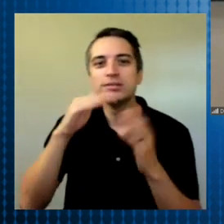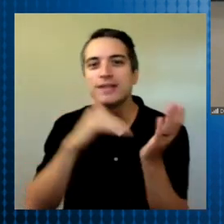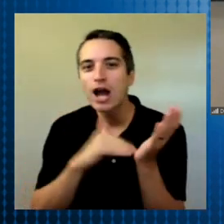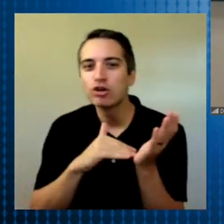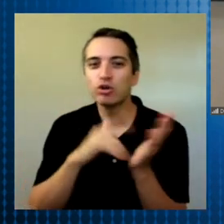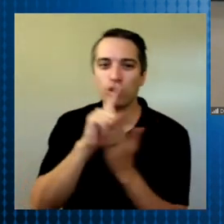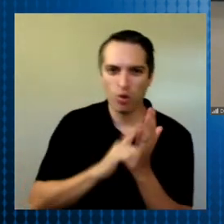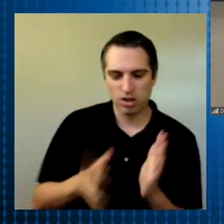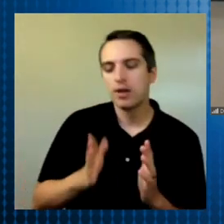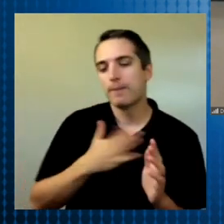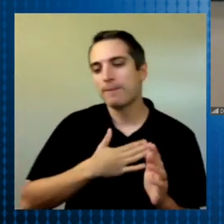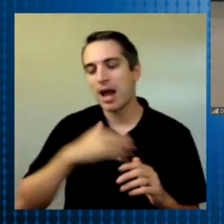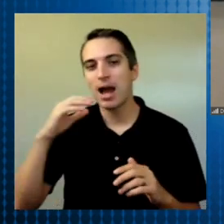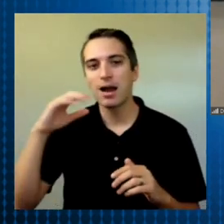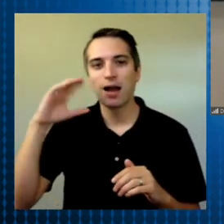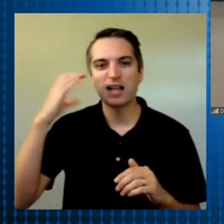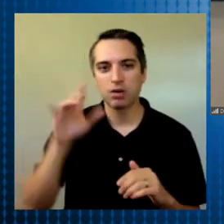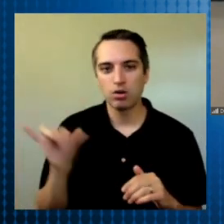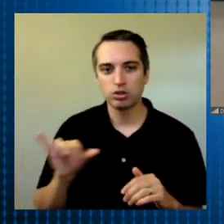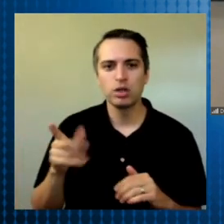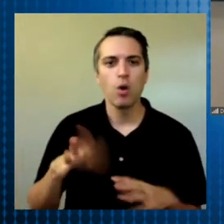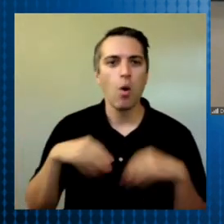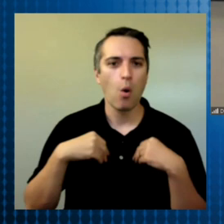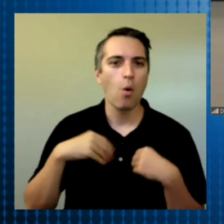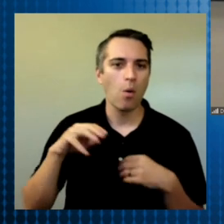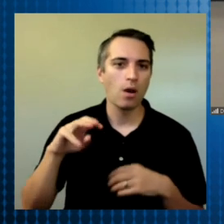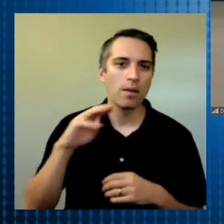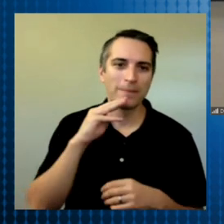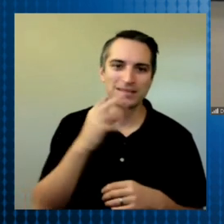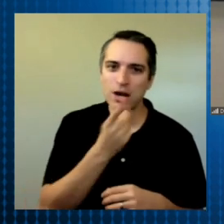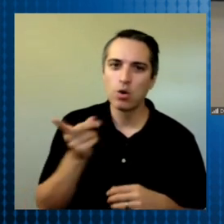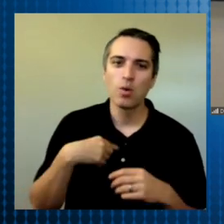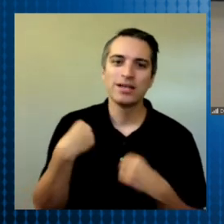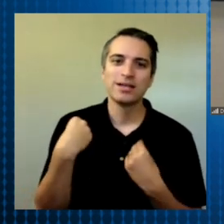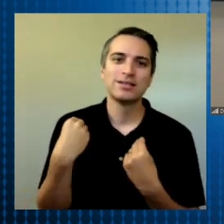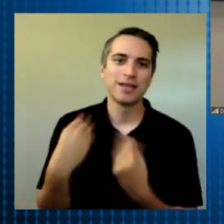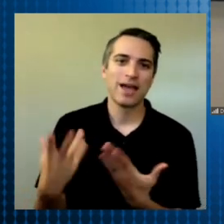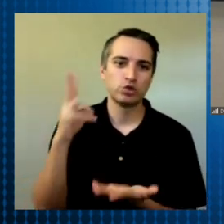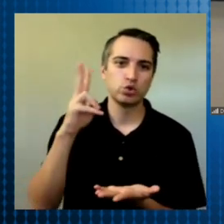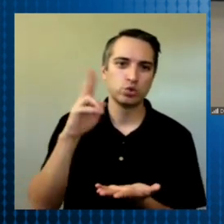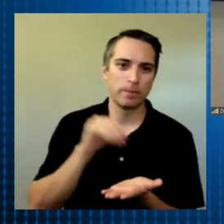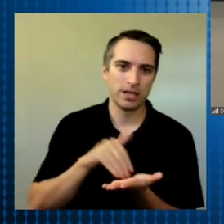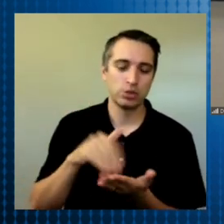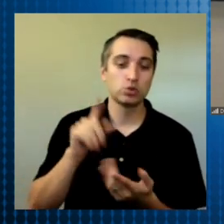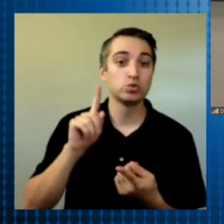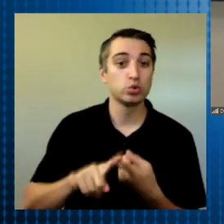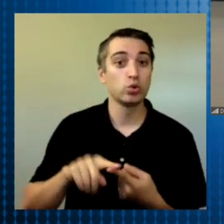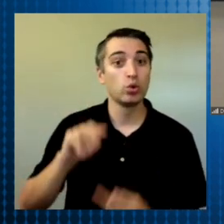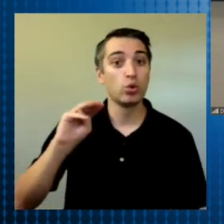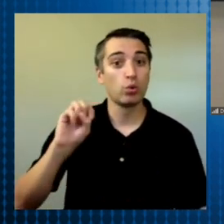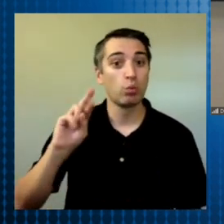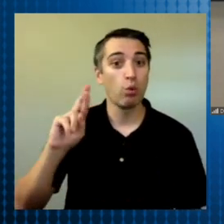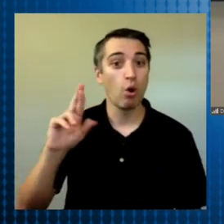owned McDonald's. We gave $2 million to Morehouse recently. Now, the one I'm kind of proud